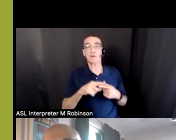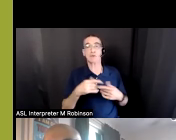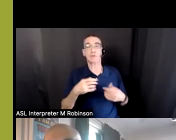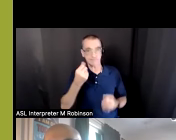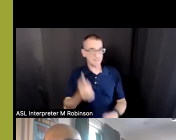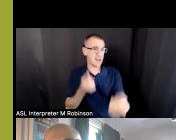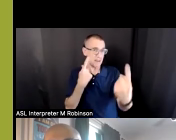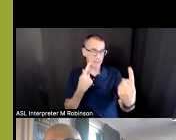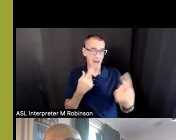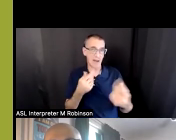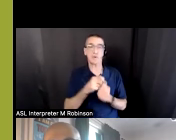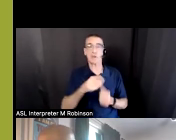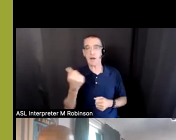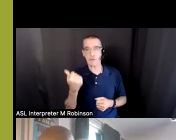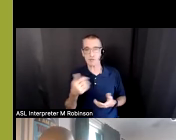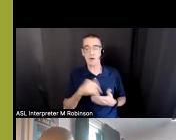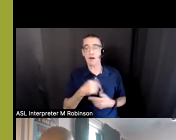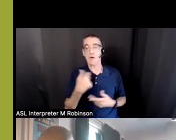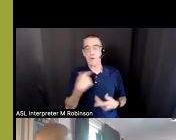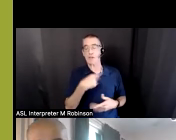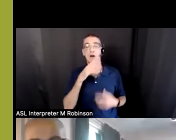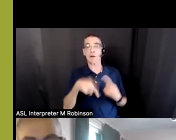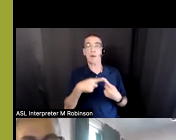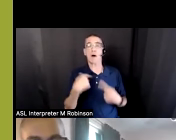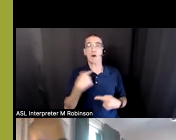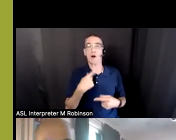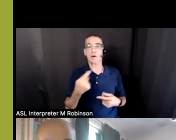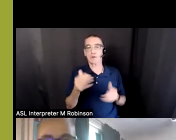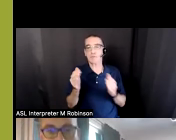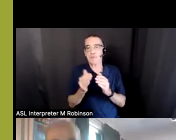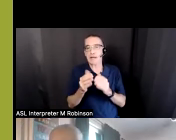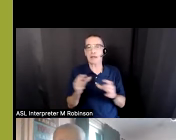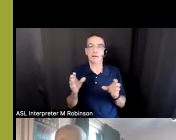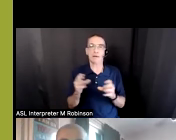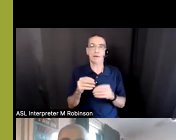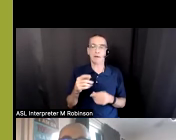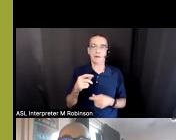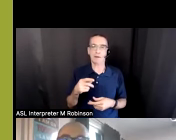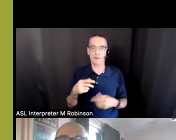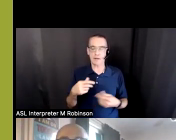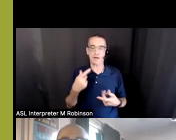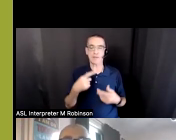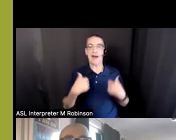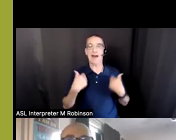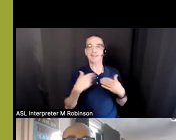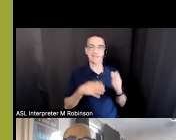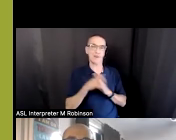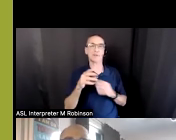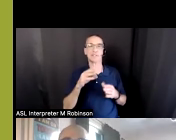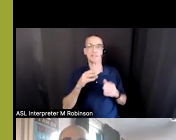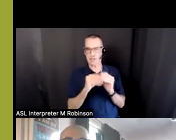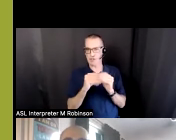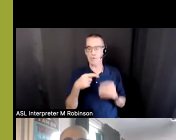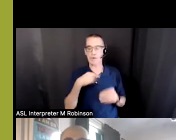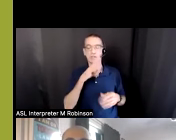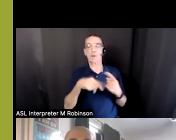with others. And so as we've talked about in our little mini knowledge of adolescent development session, we talk